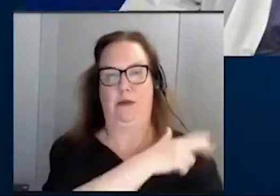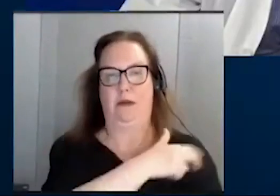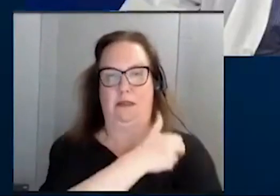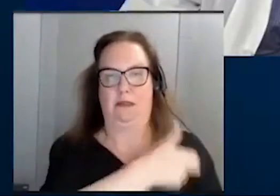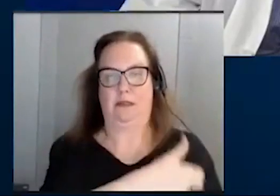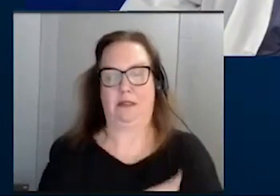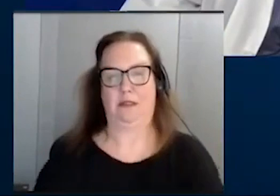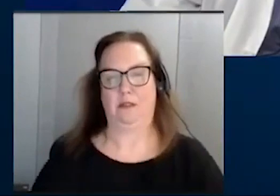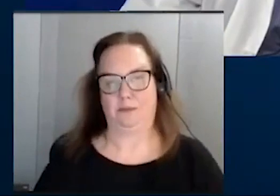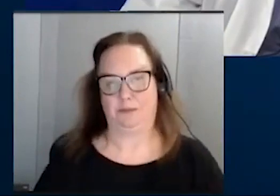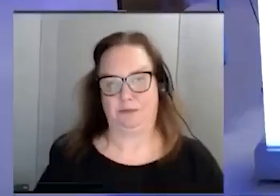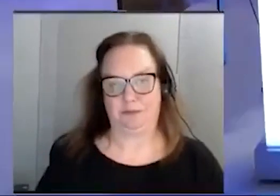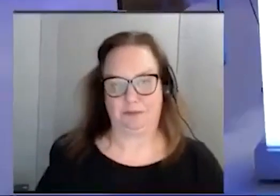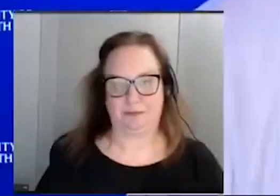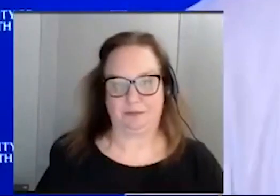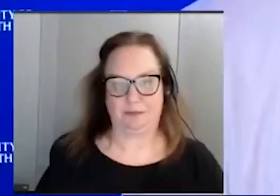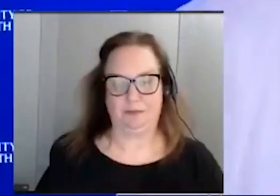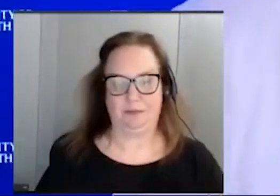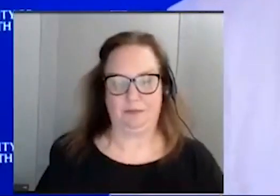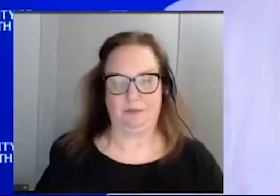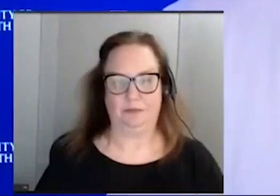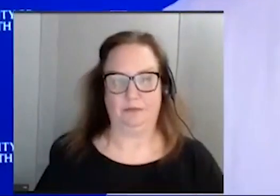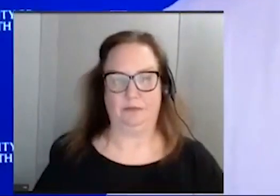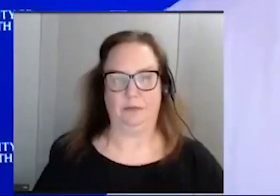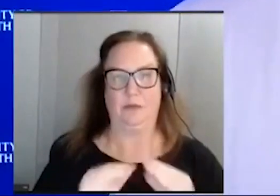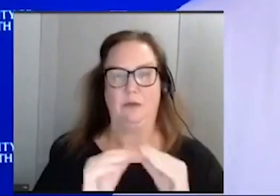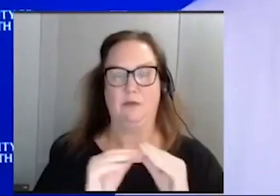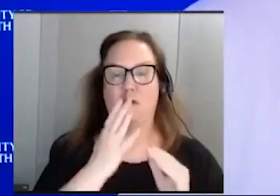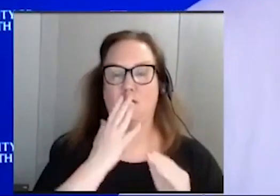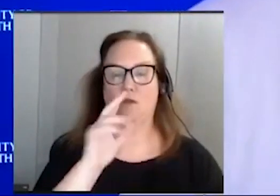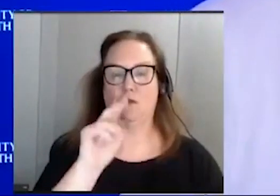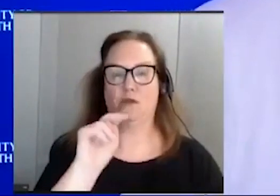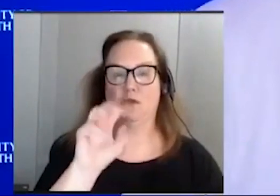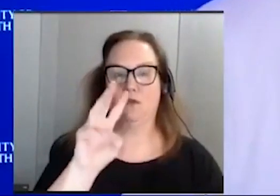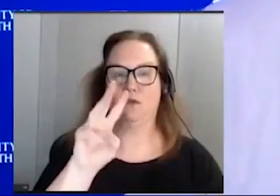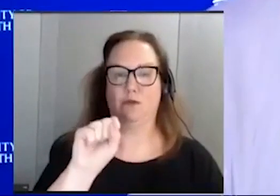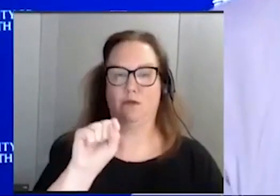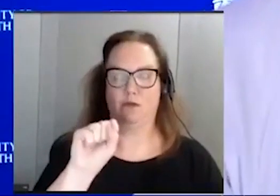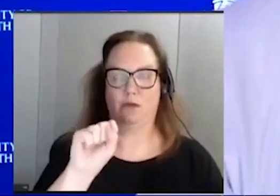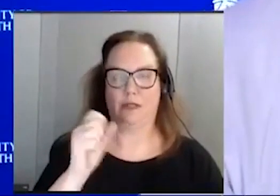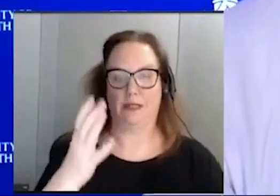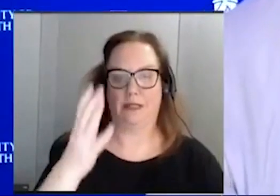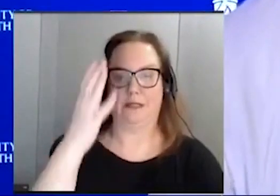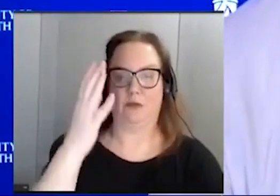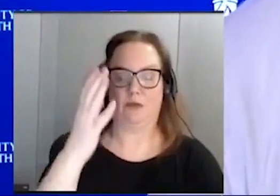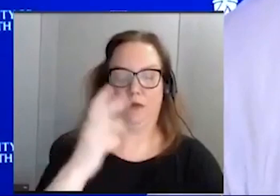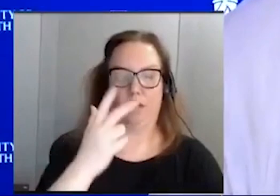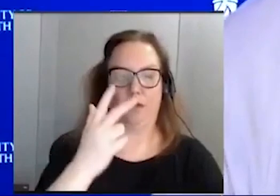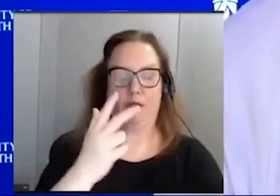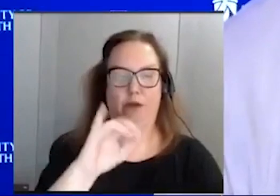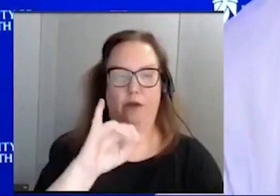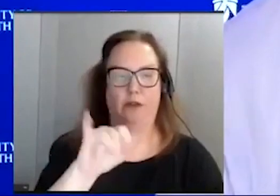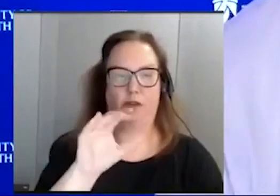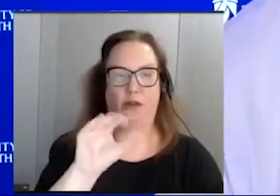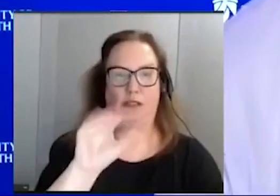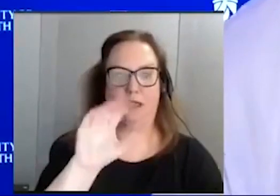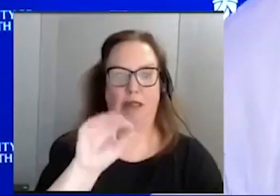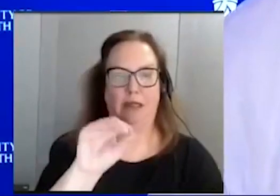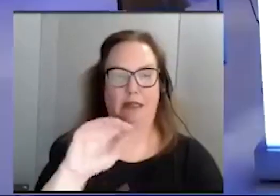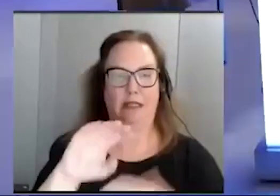as well. Okay, we have a little bit more good news this morning. And before we get to our reporter questions, 3 Johnson County cities have now